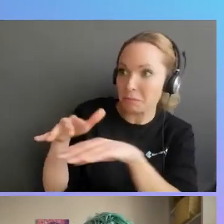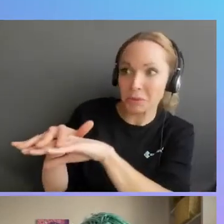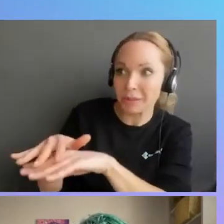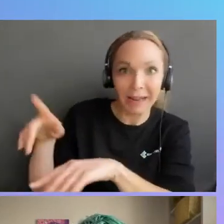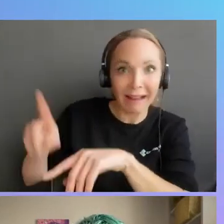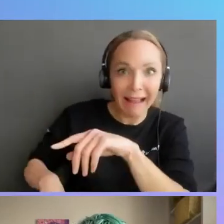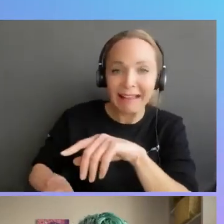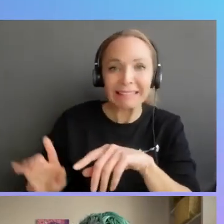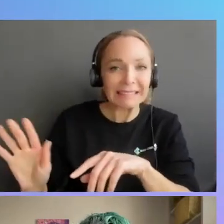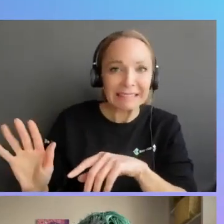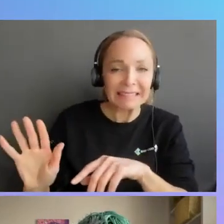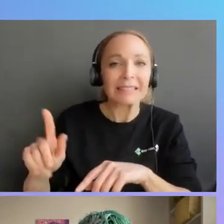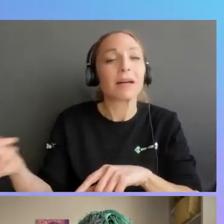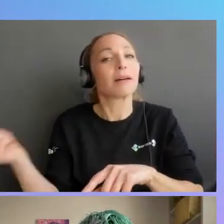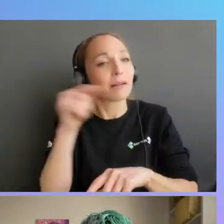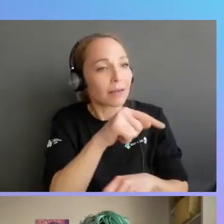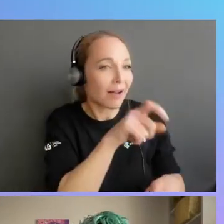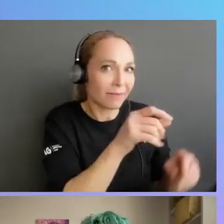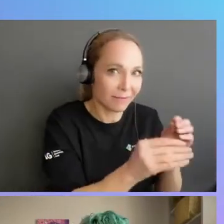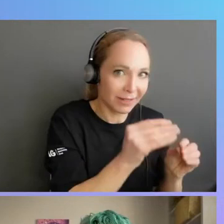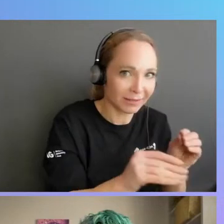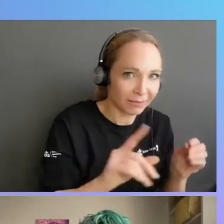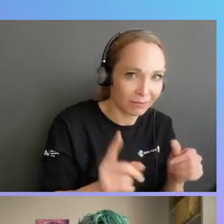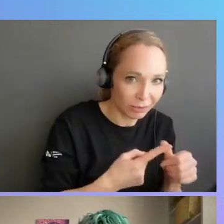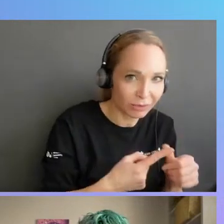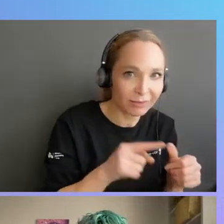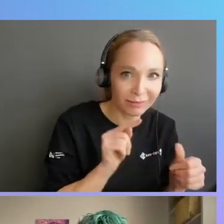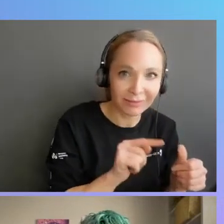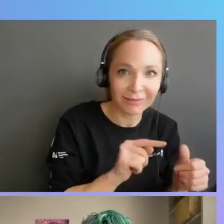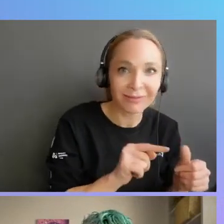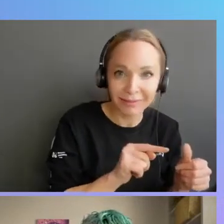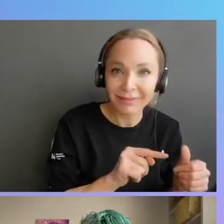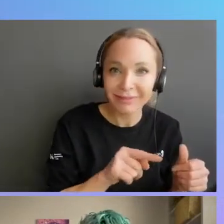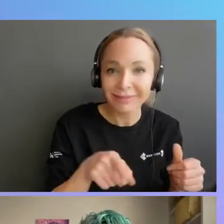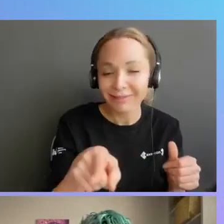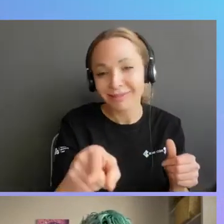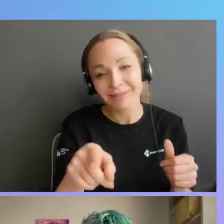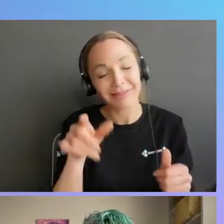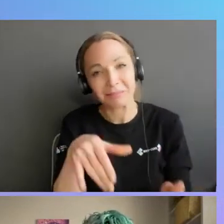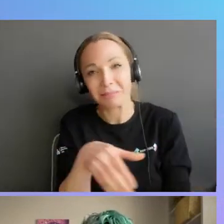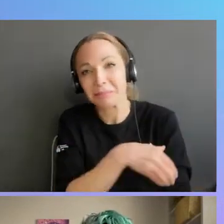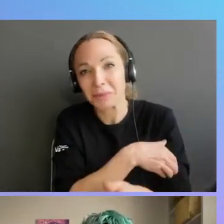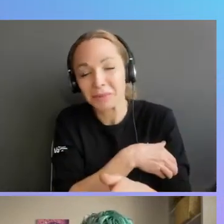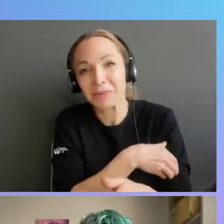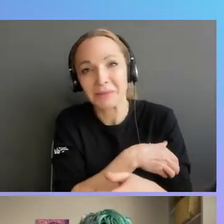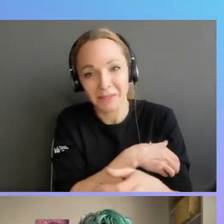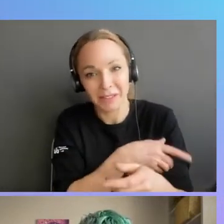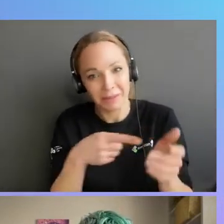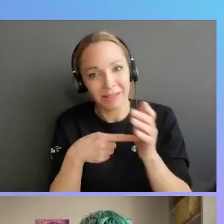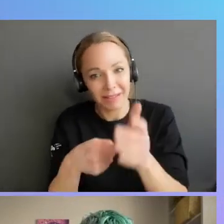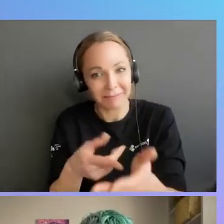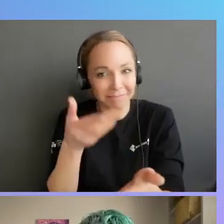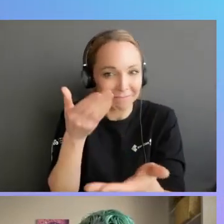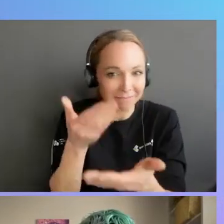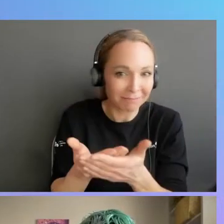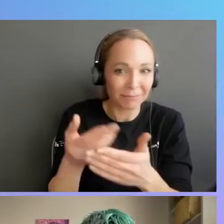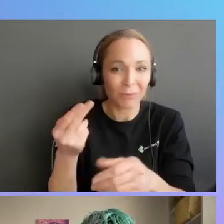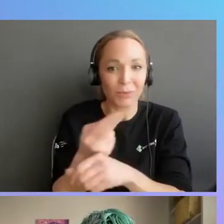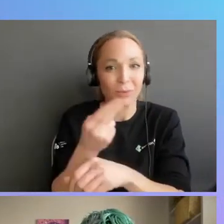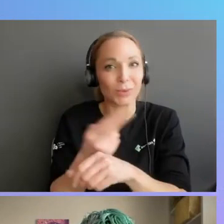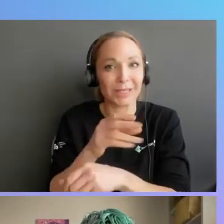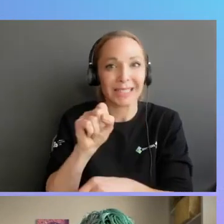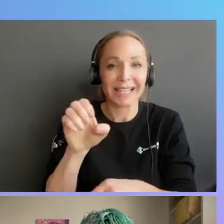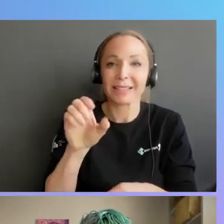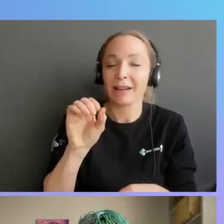it. So those are kind of two powerful use cases of our Axe Linter tool. Heading